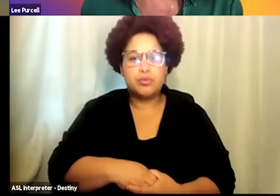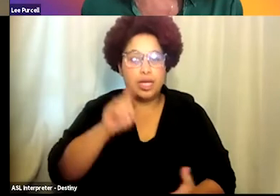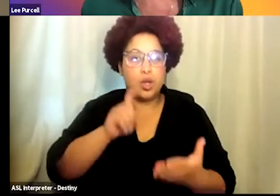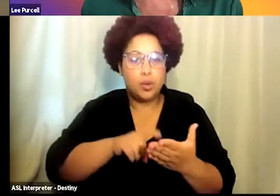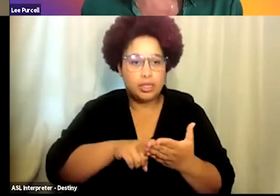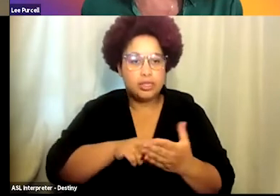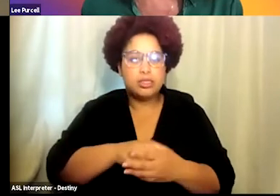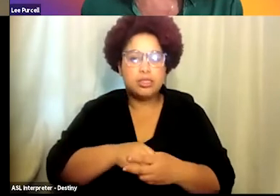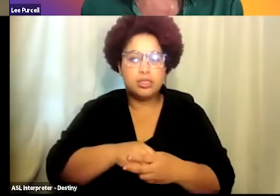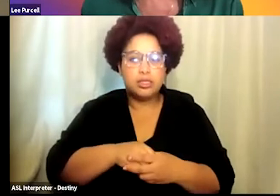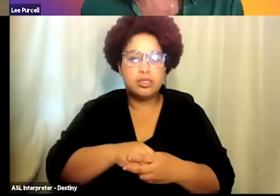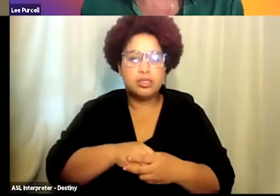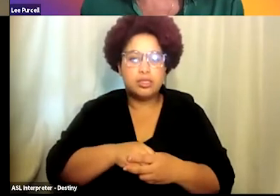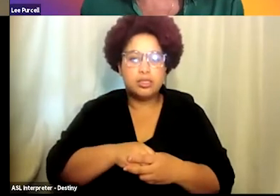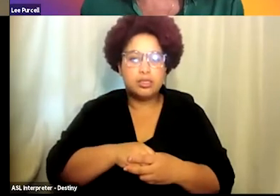that